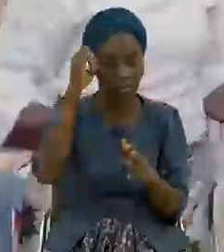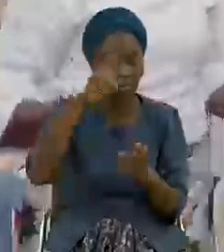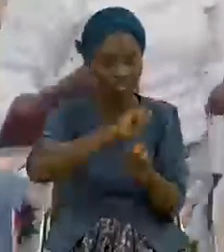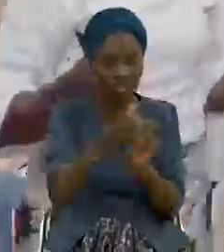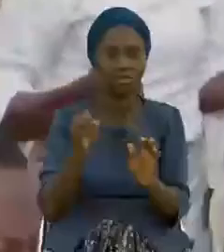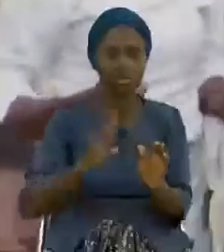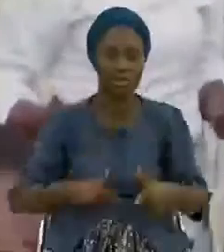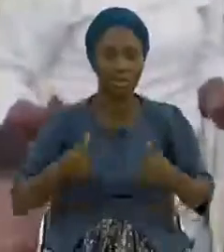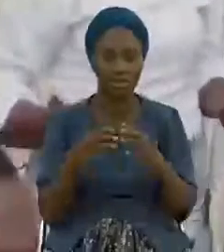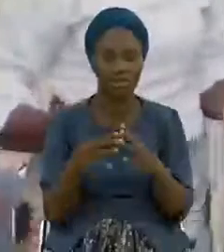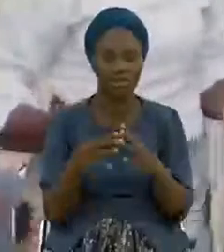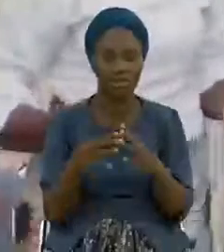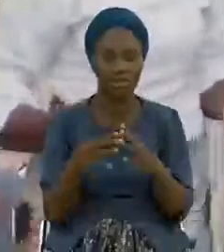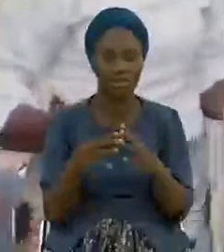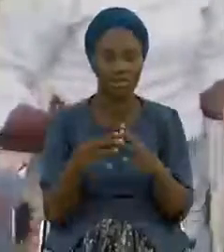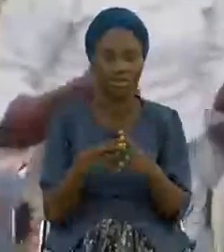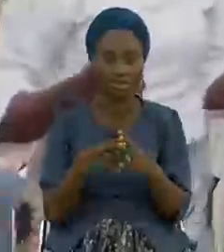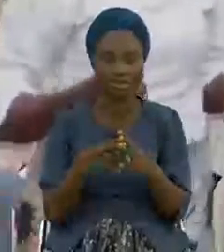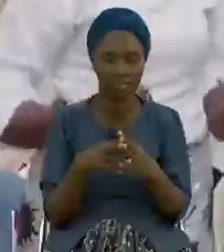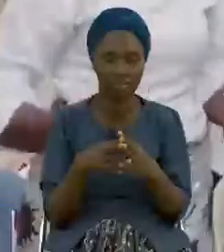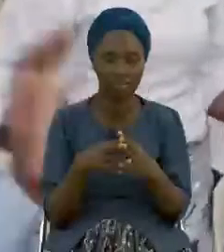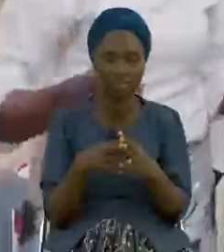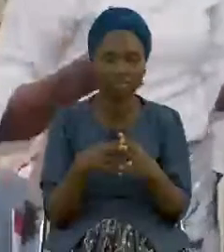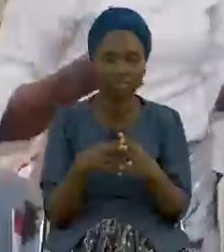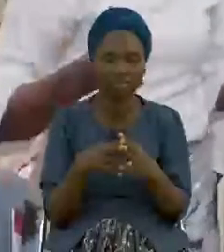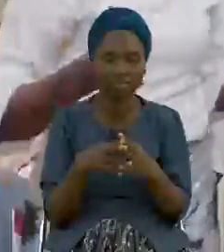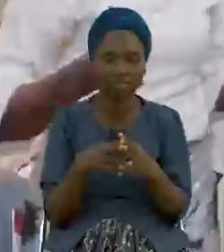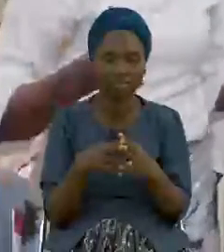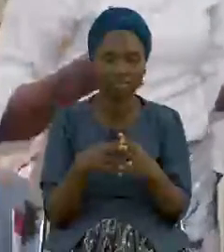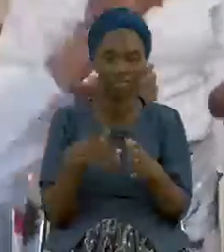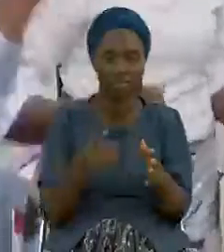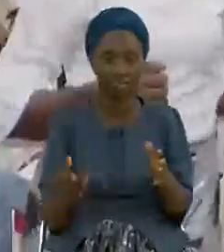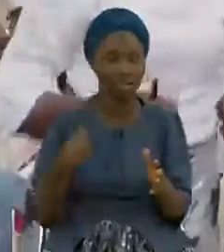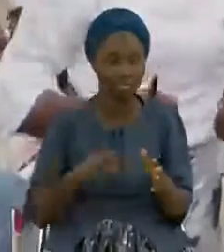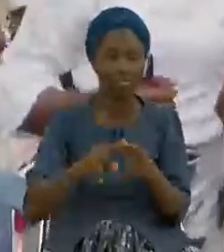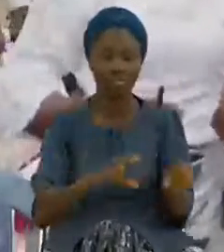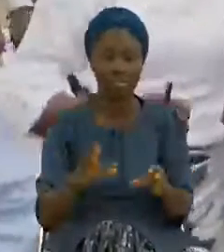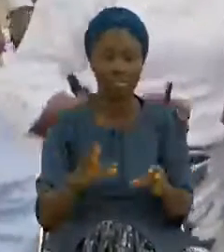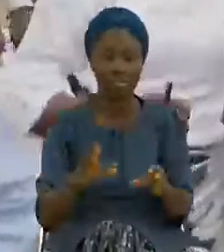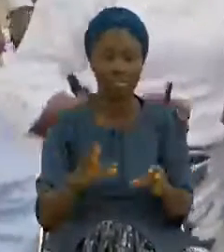The things we used to do, we do them no more. That's a marvel.